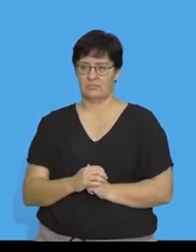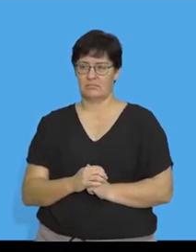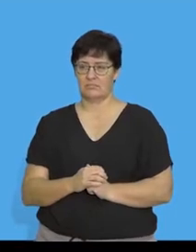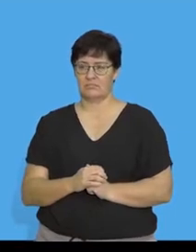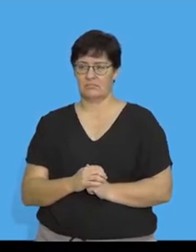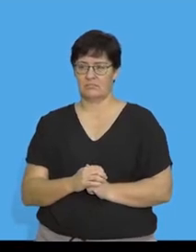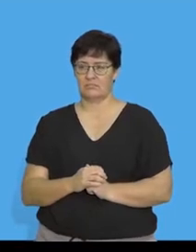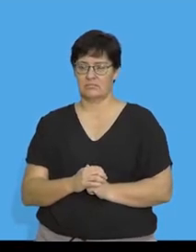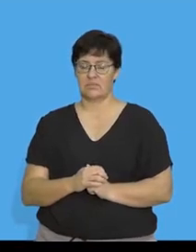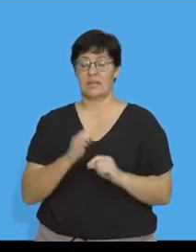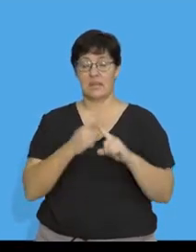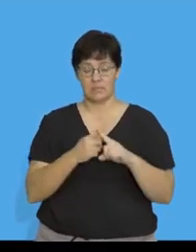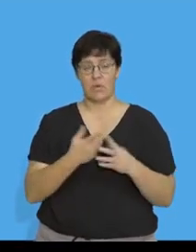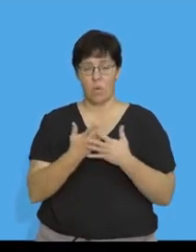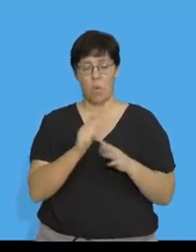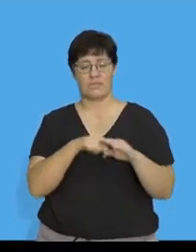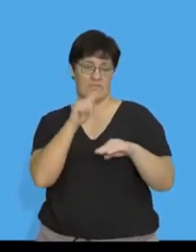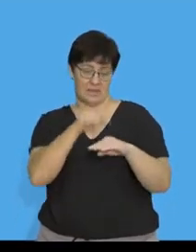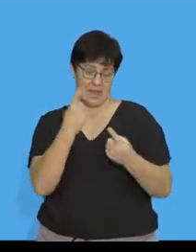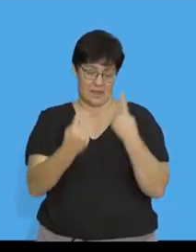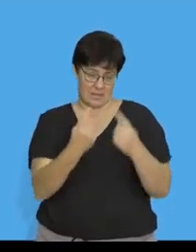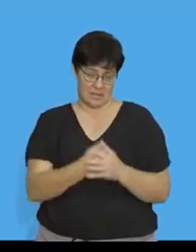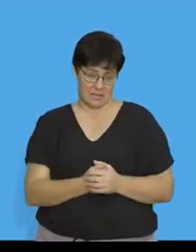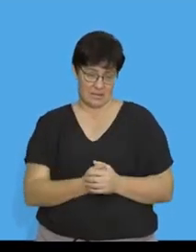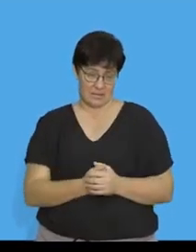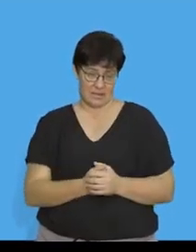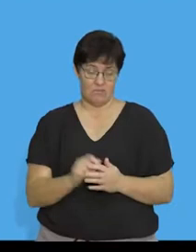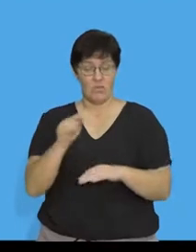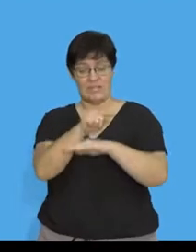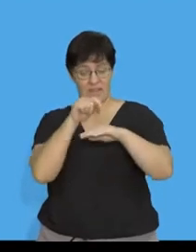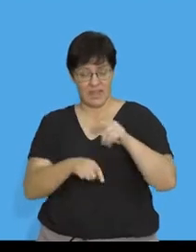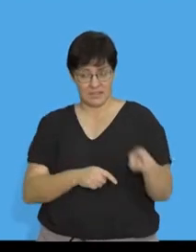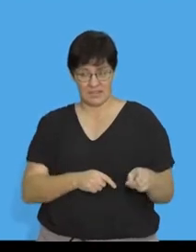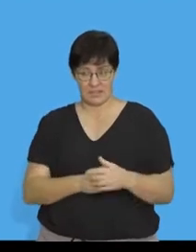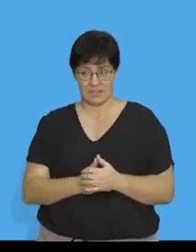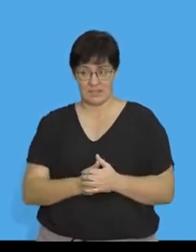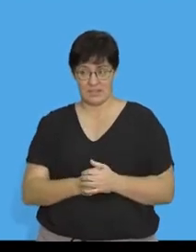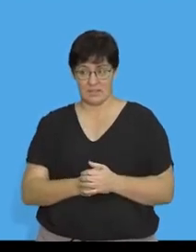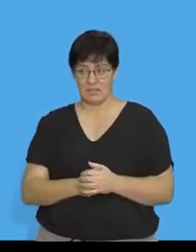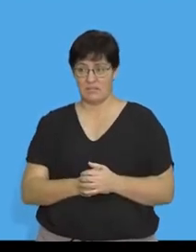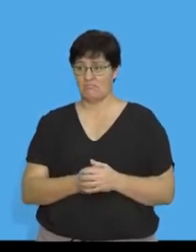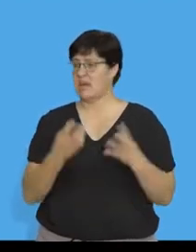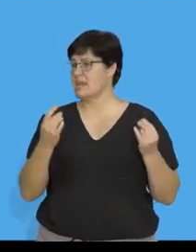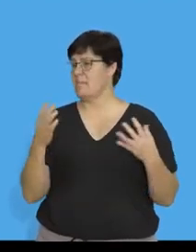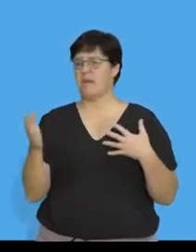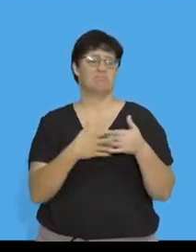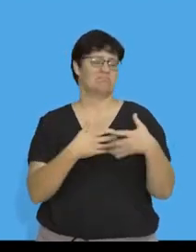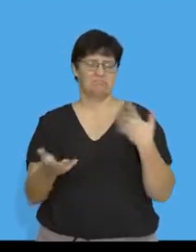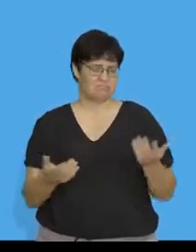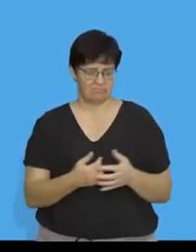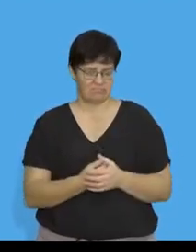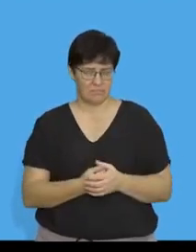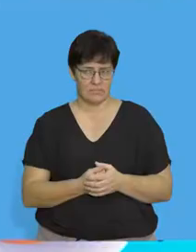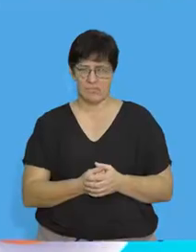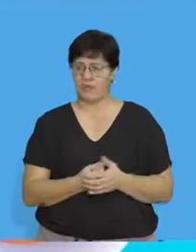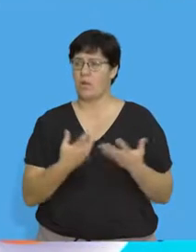0, 0, 0, 0. And whatever one of these values you did, you would get the same